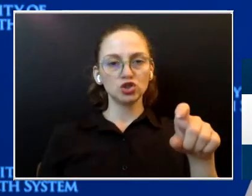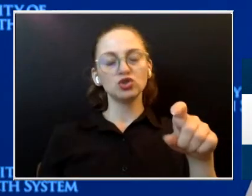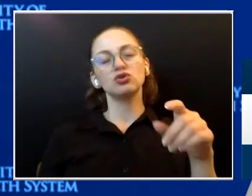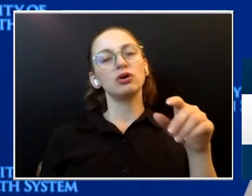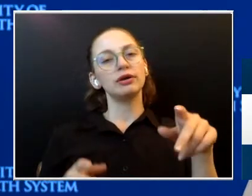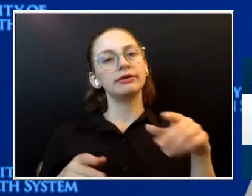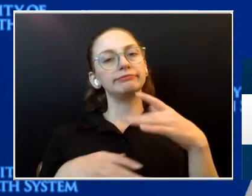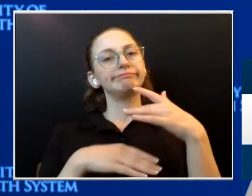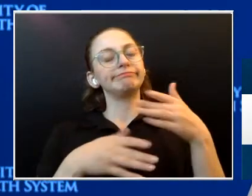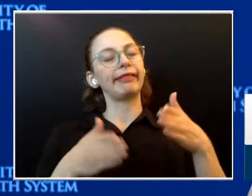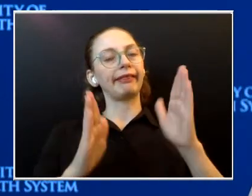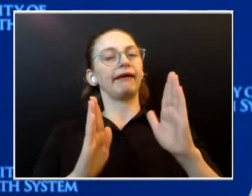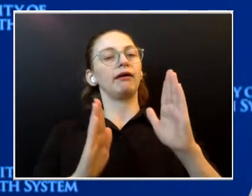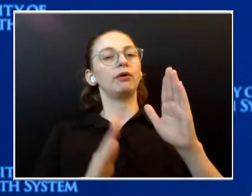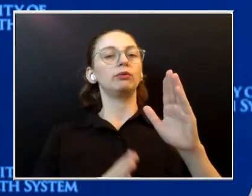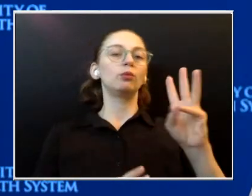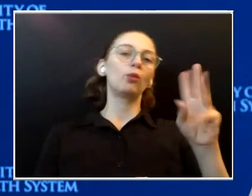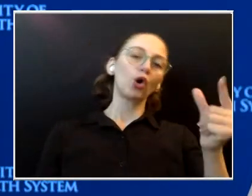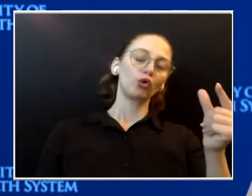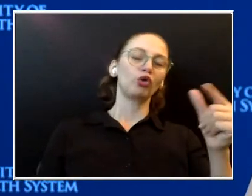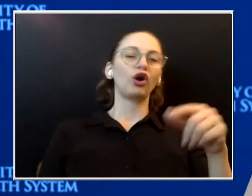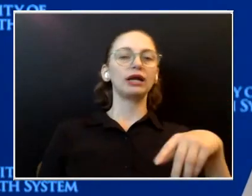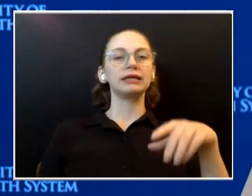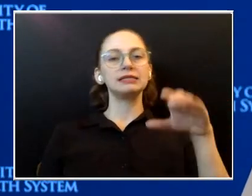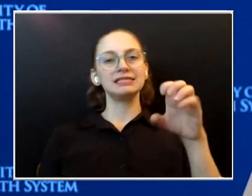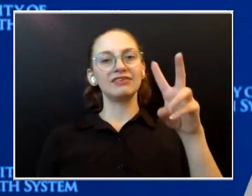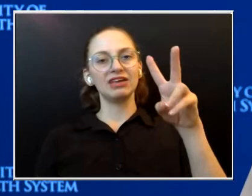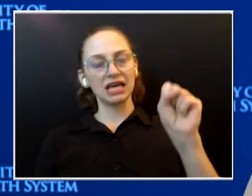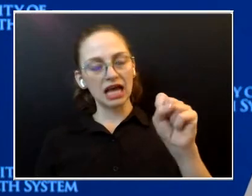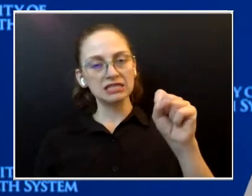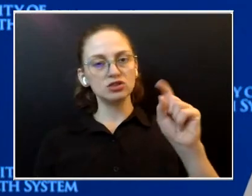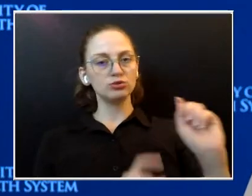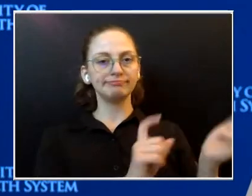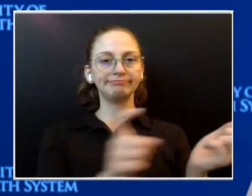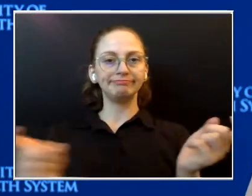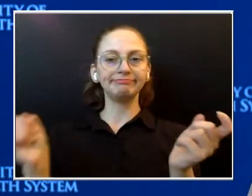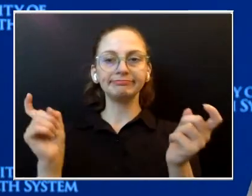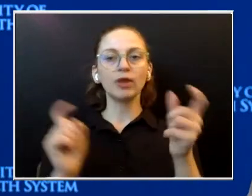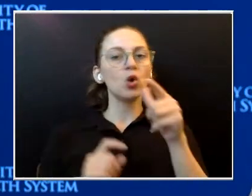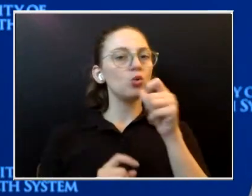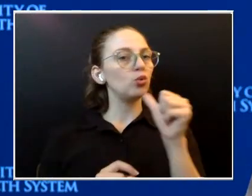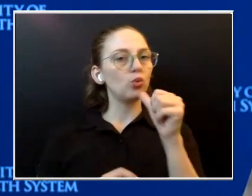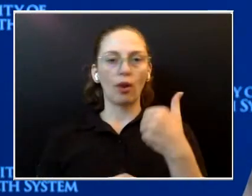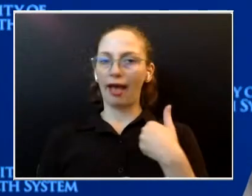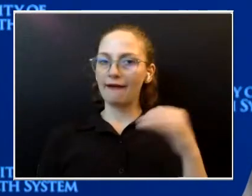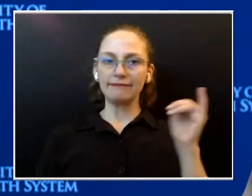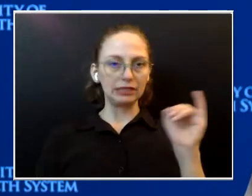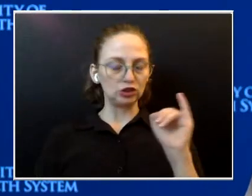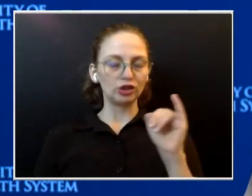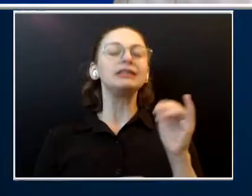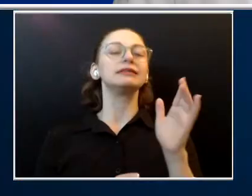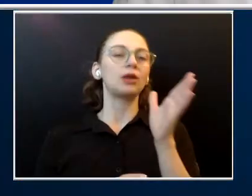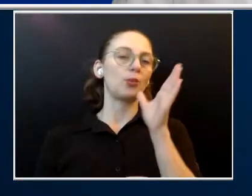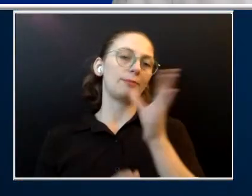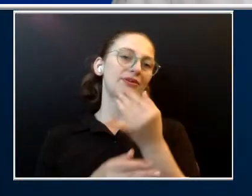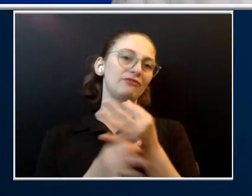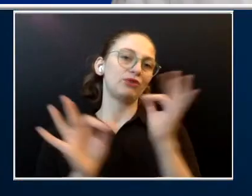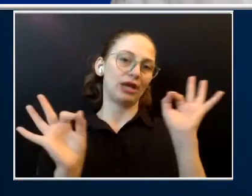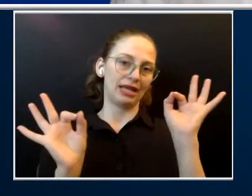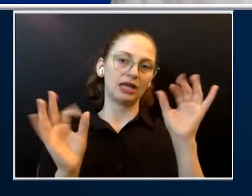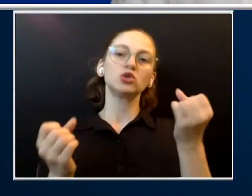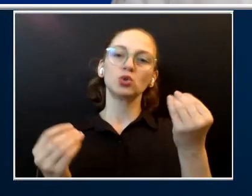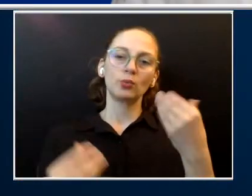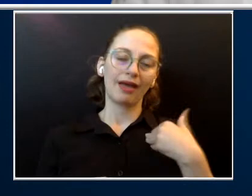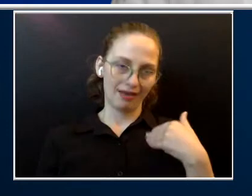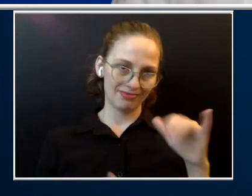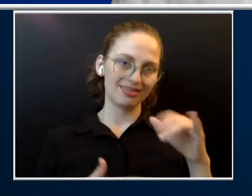to give it to those uninsured for free as well. So there is that bridge program, luckily. All right. Now, a